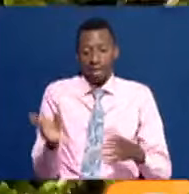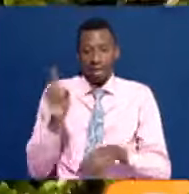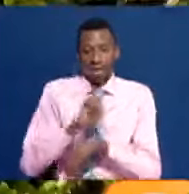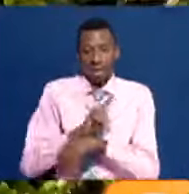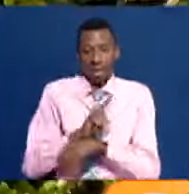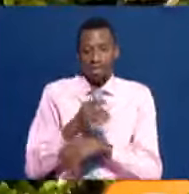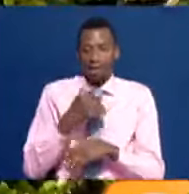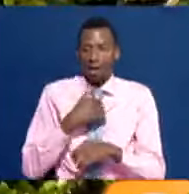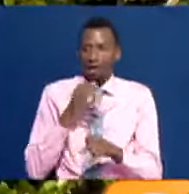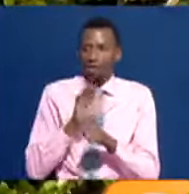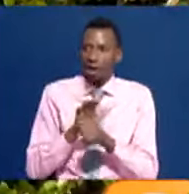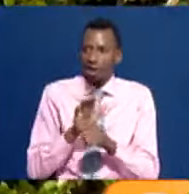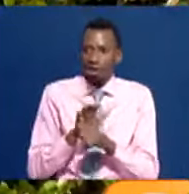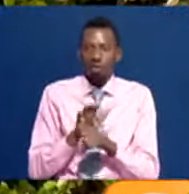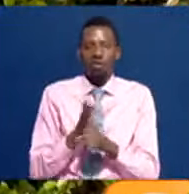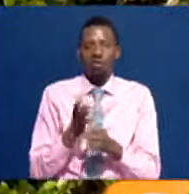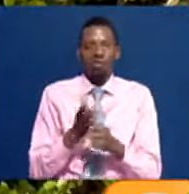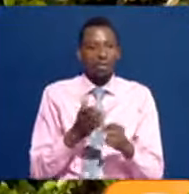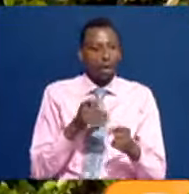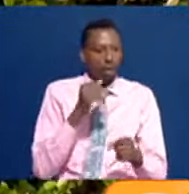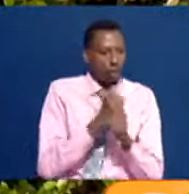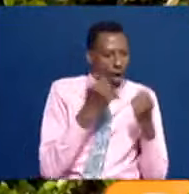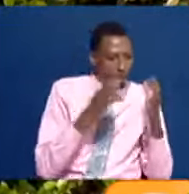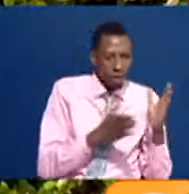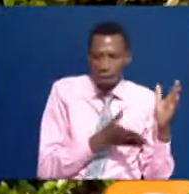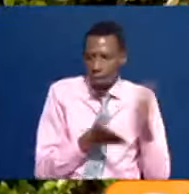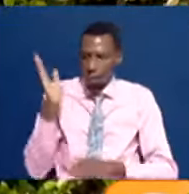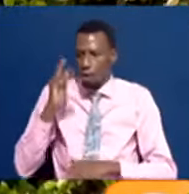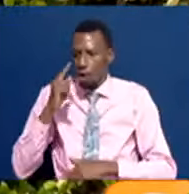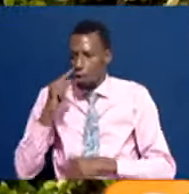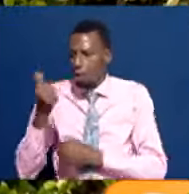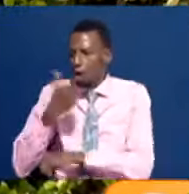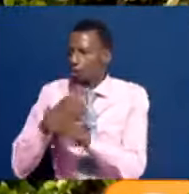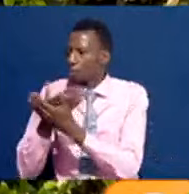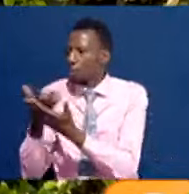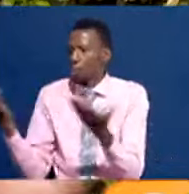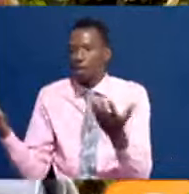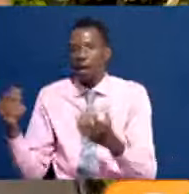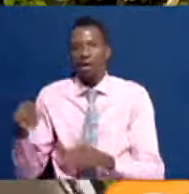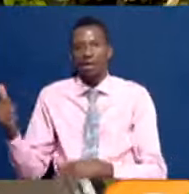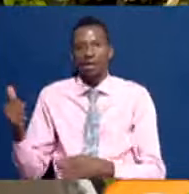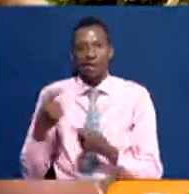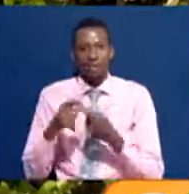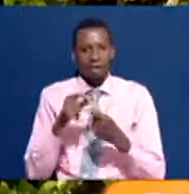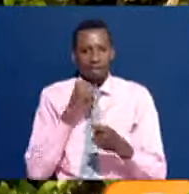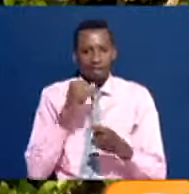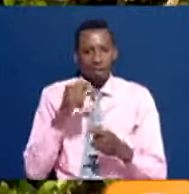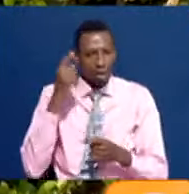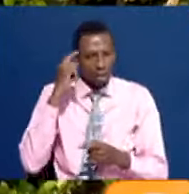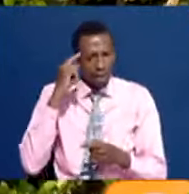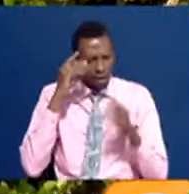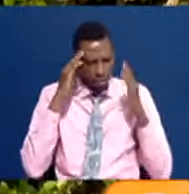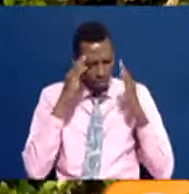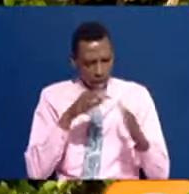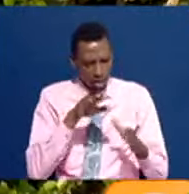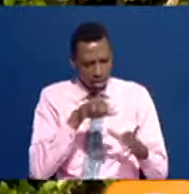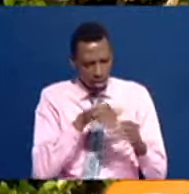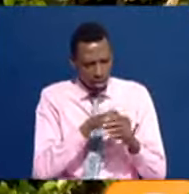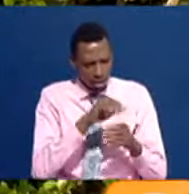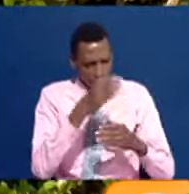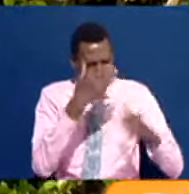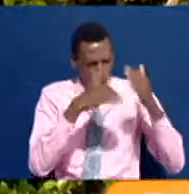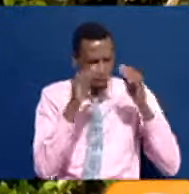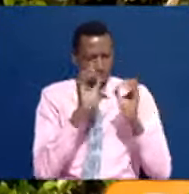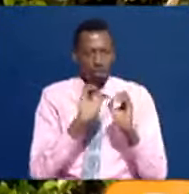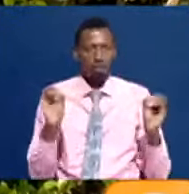of finishing work and going home and doing other things and not putting your mind into the